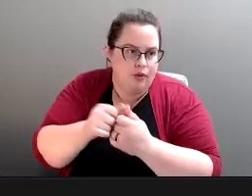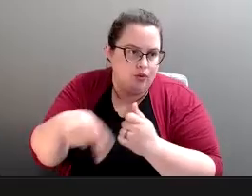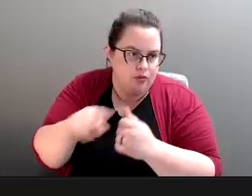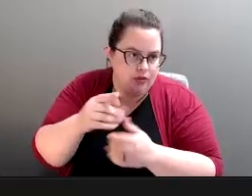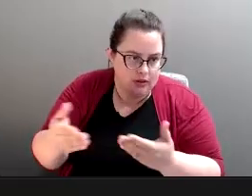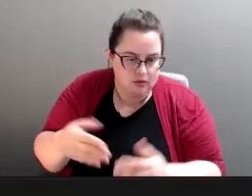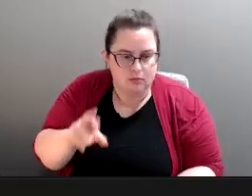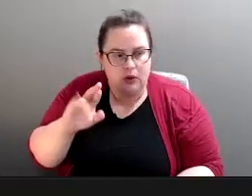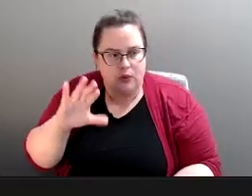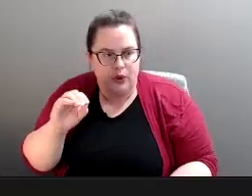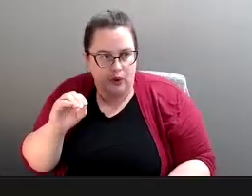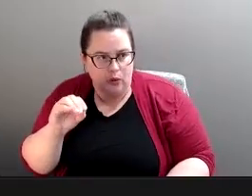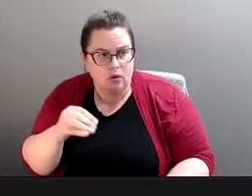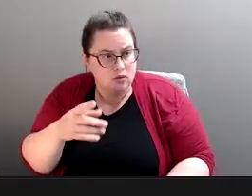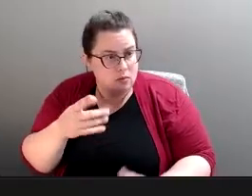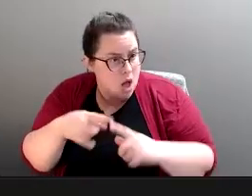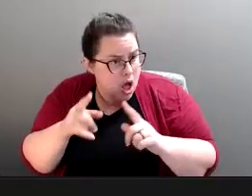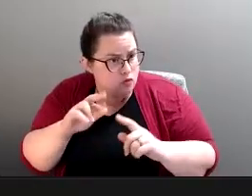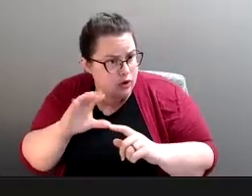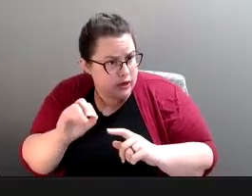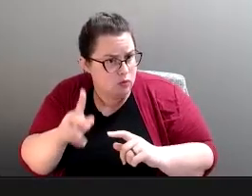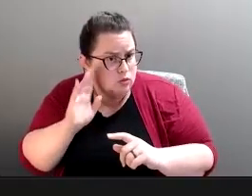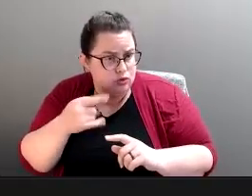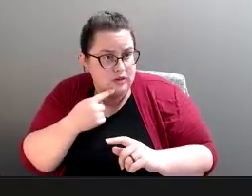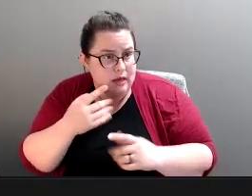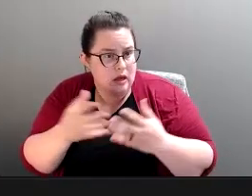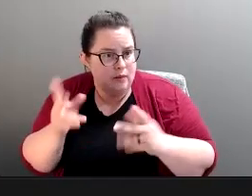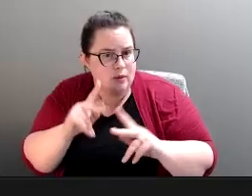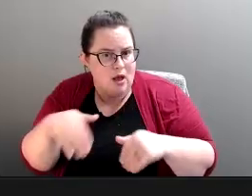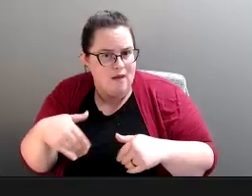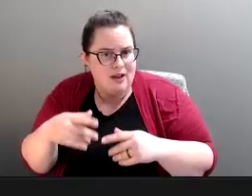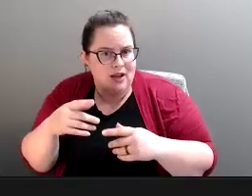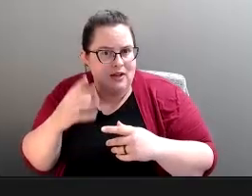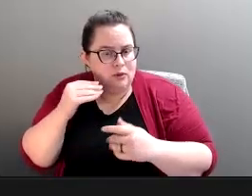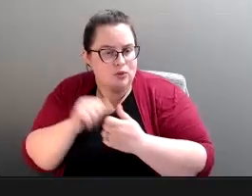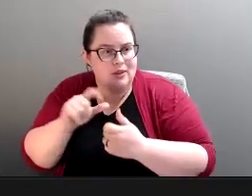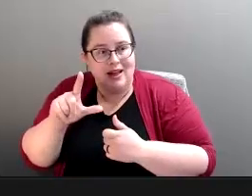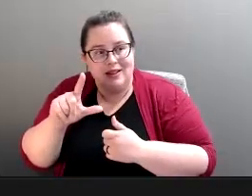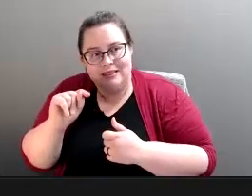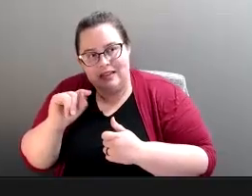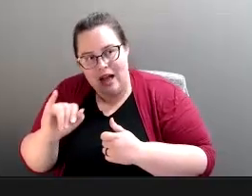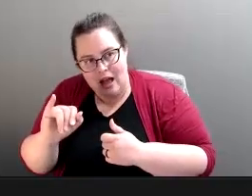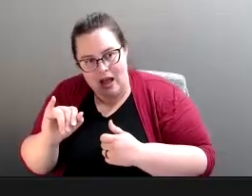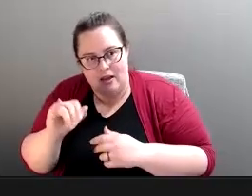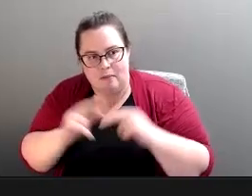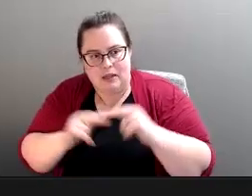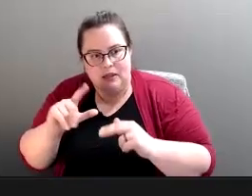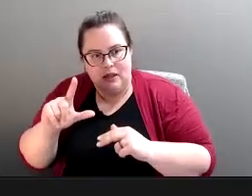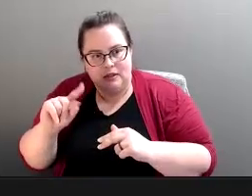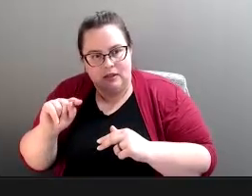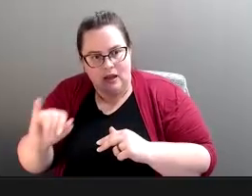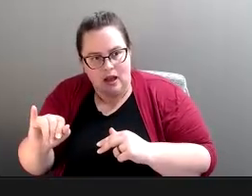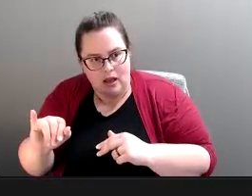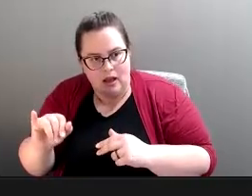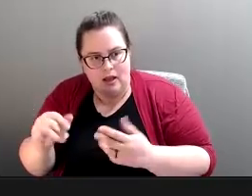also say that because not a lot of people have had examples of LTI building LTI and LTI meaning integrated